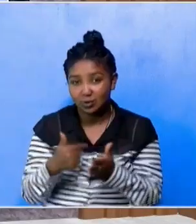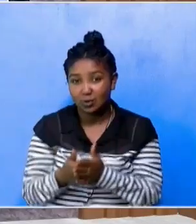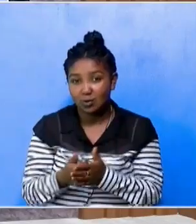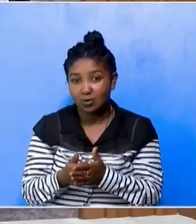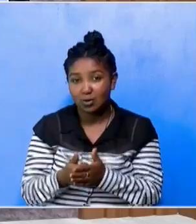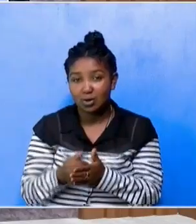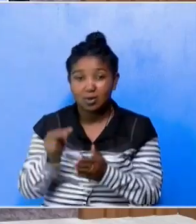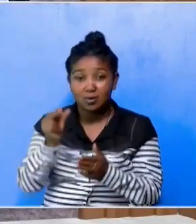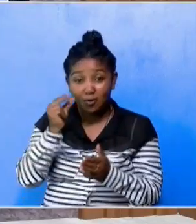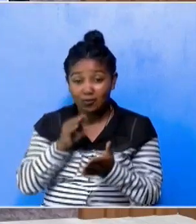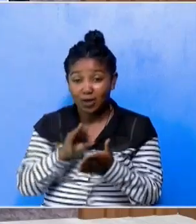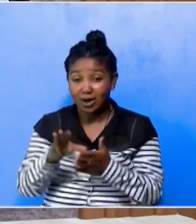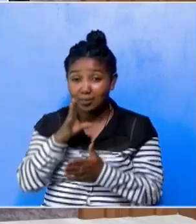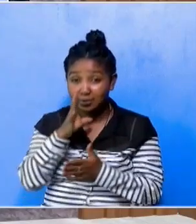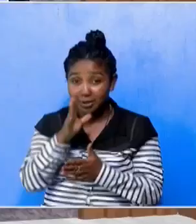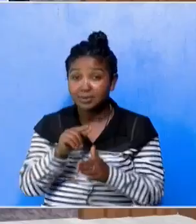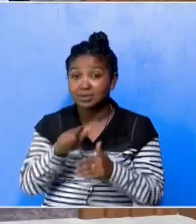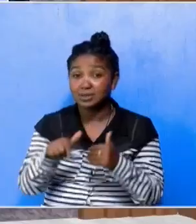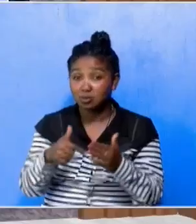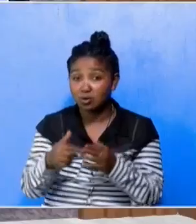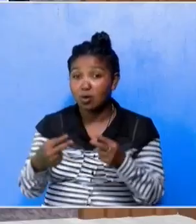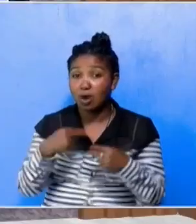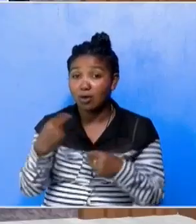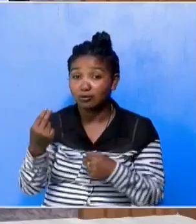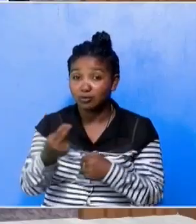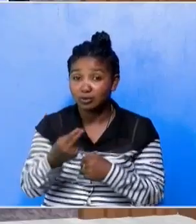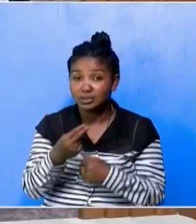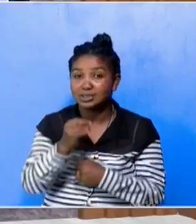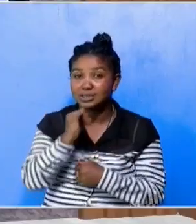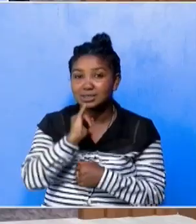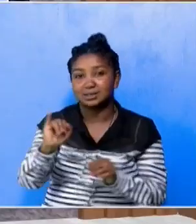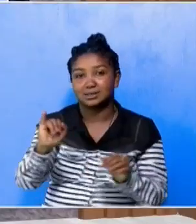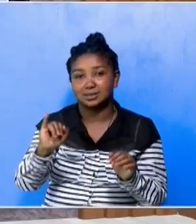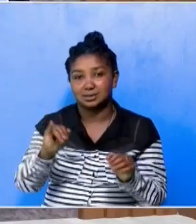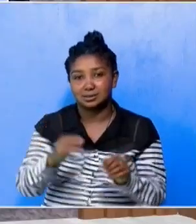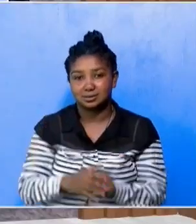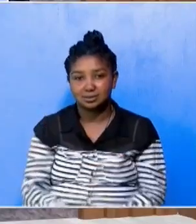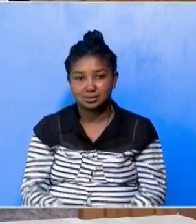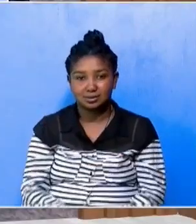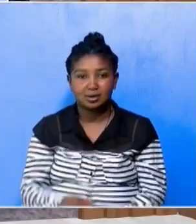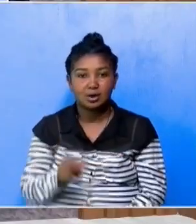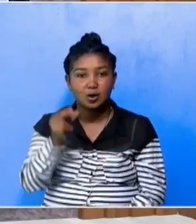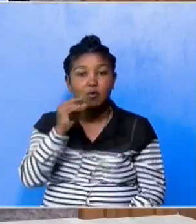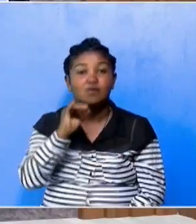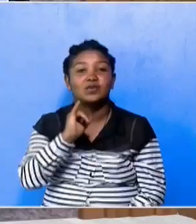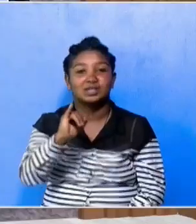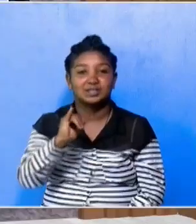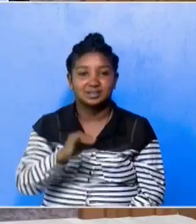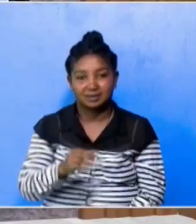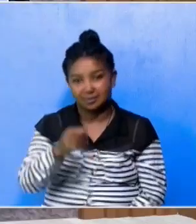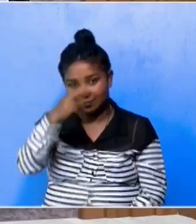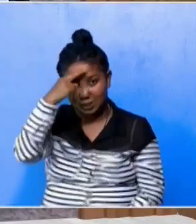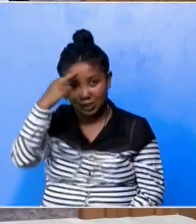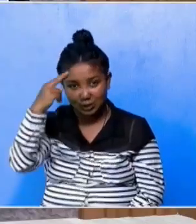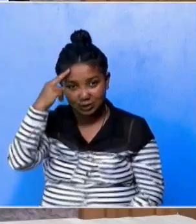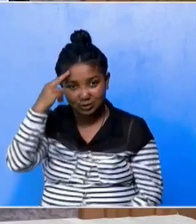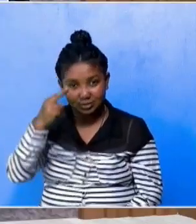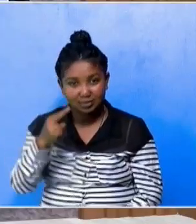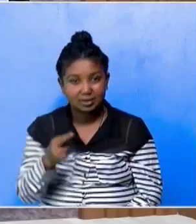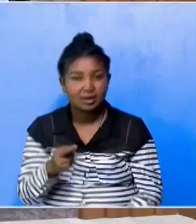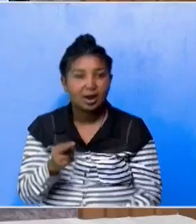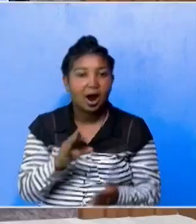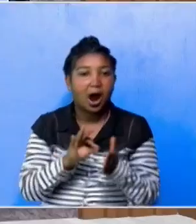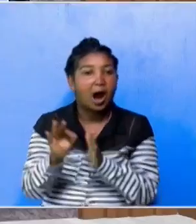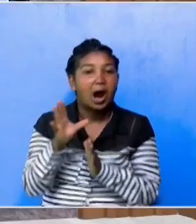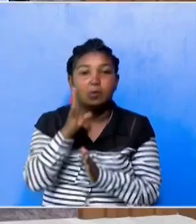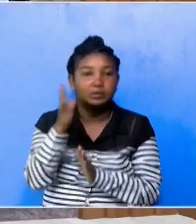is uncountable, we have to use is. Coffee is, because